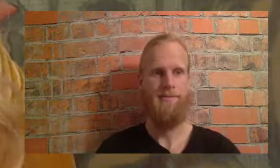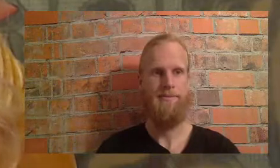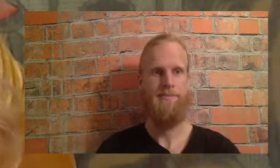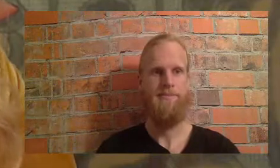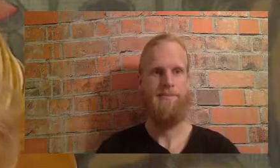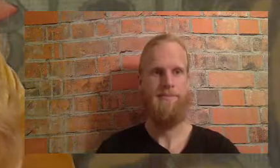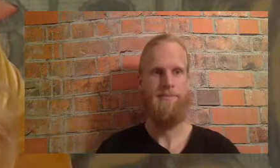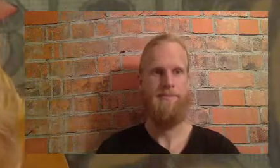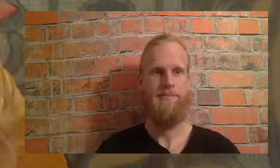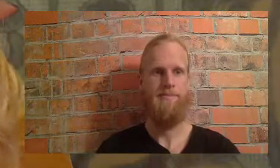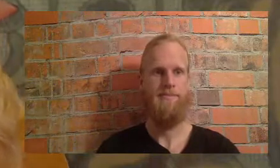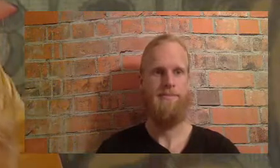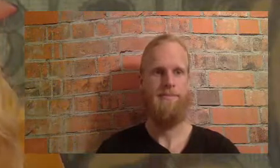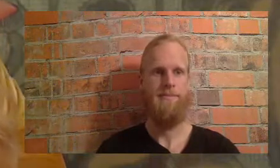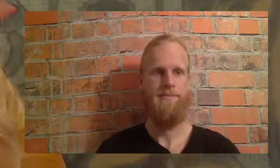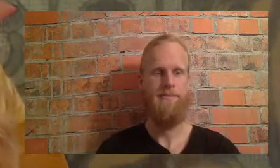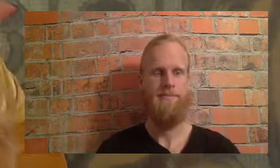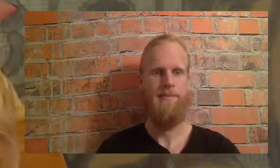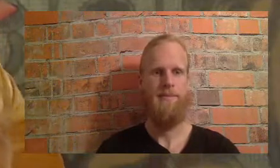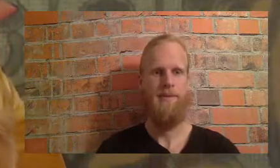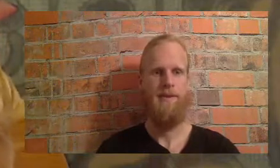It's safe for my body